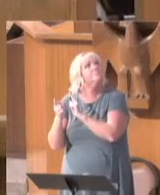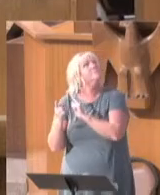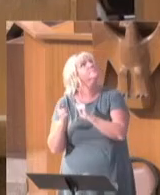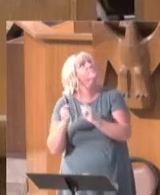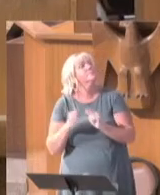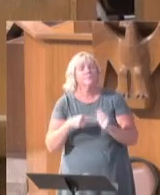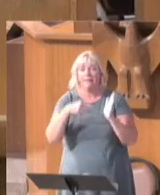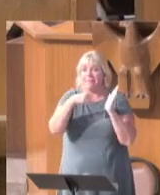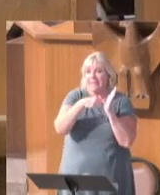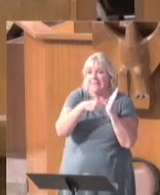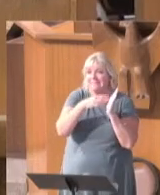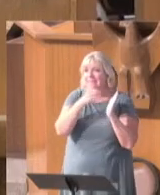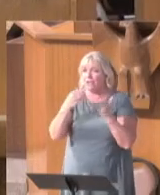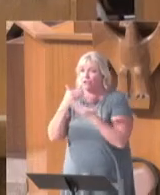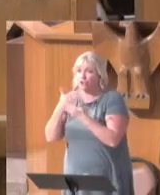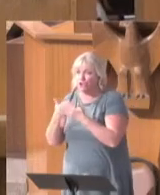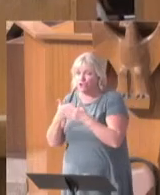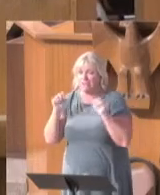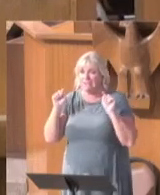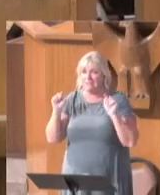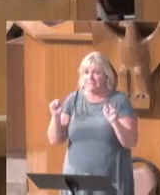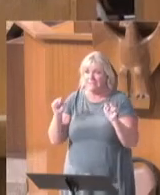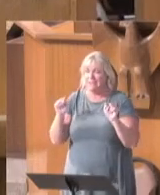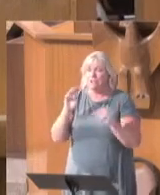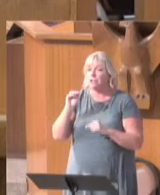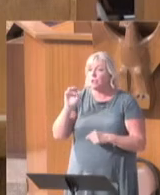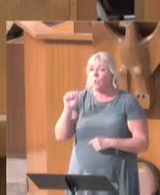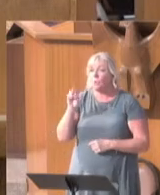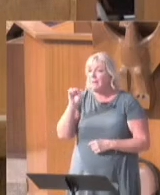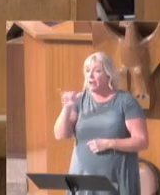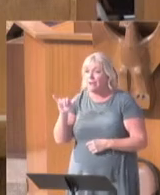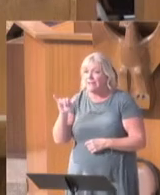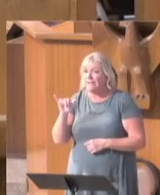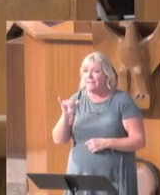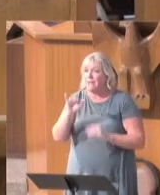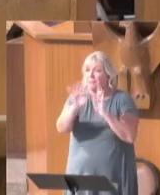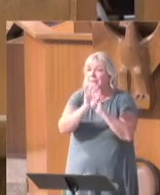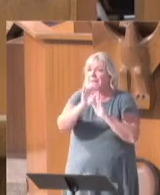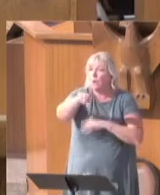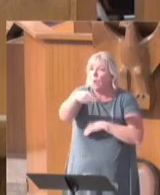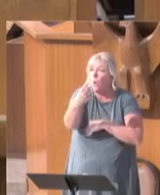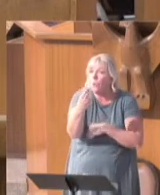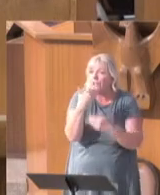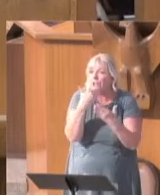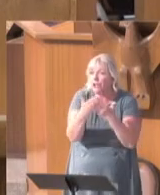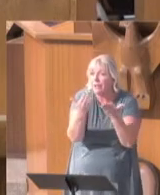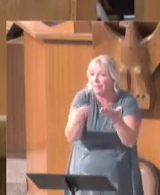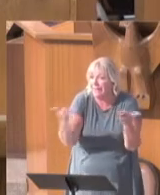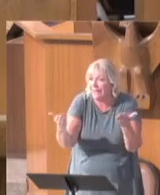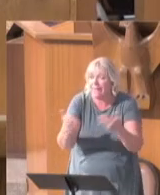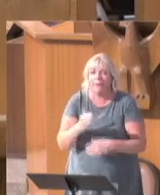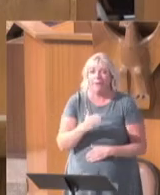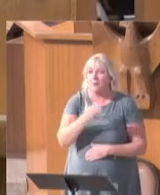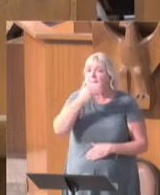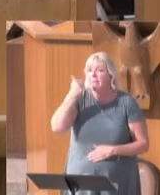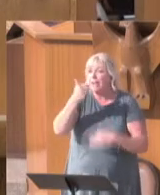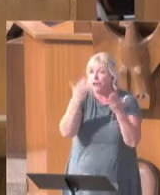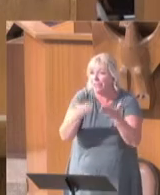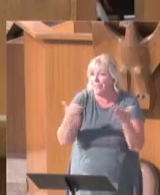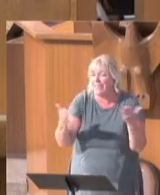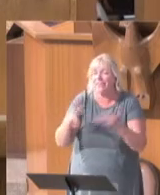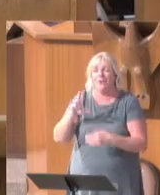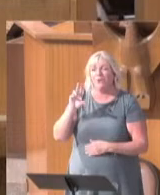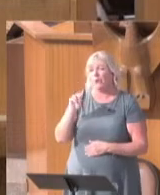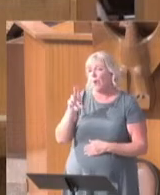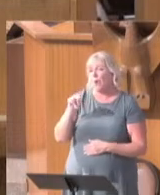good. So Mary has not chosen the only good portion, or the better portion, as some